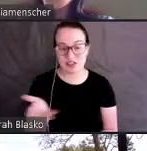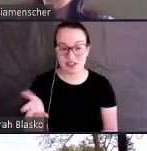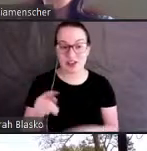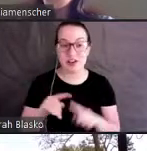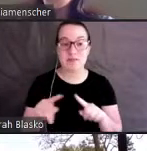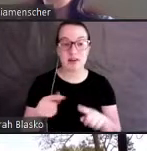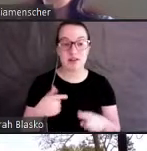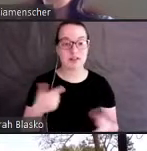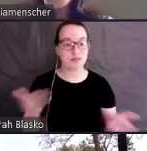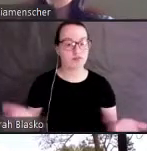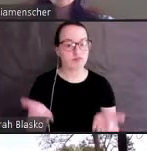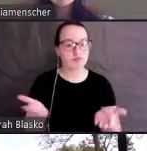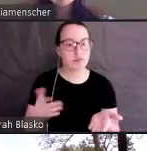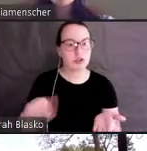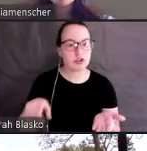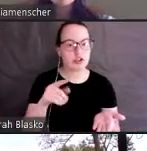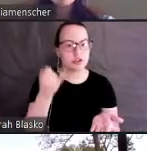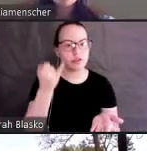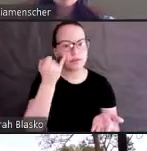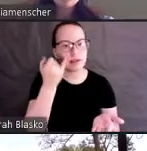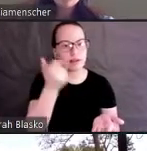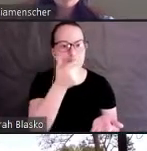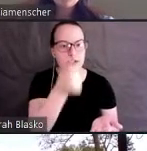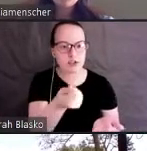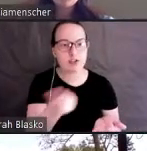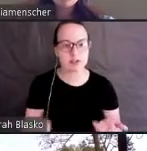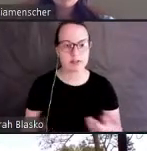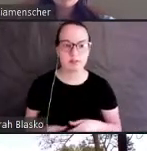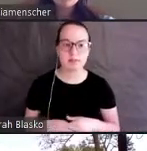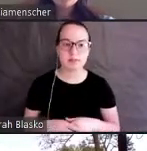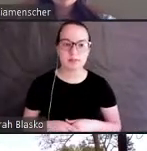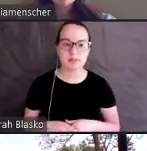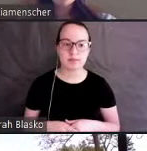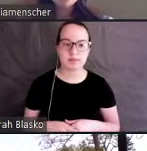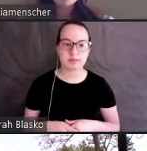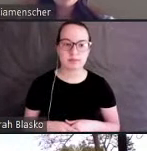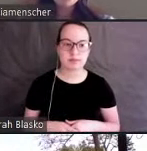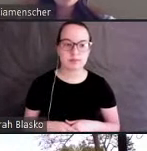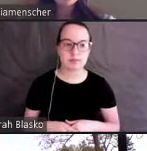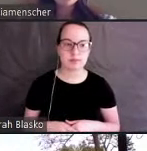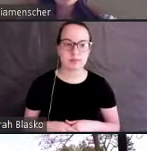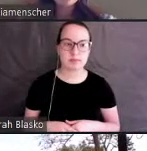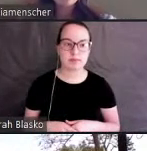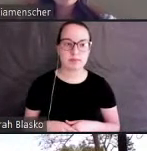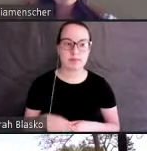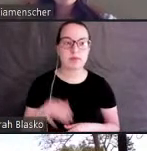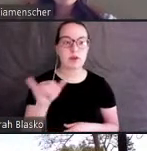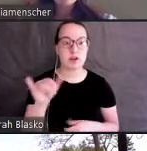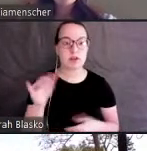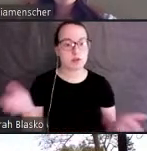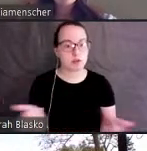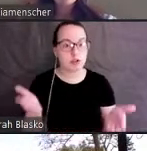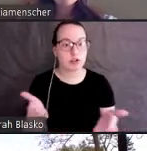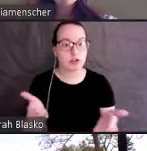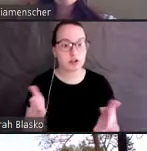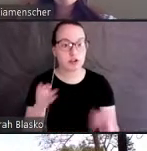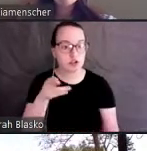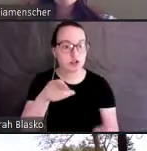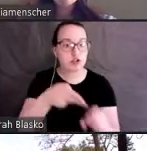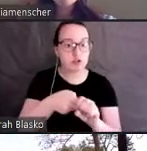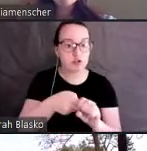you to do so based on your interest. But I especially encourage you to join us on November the 6th for our